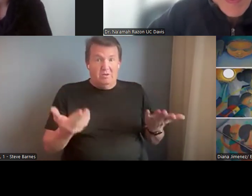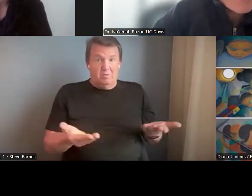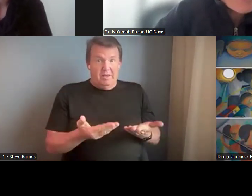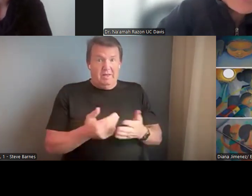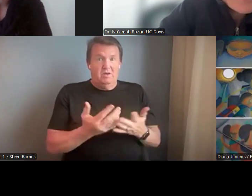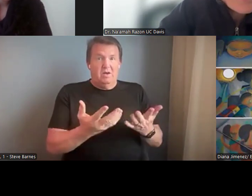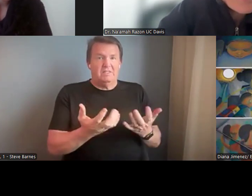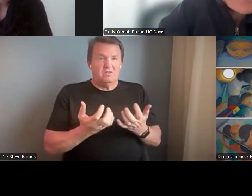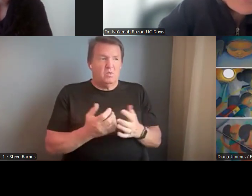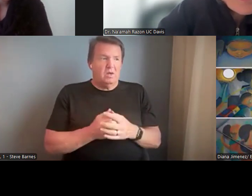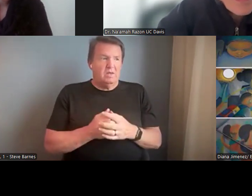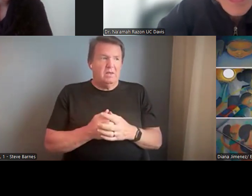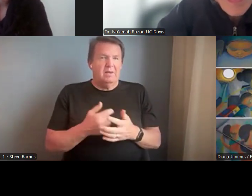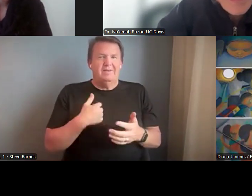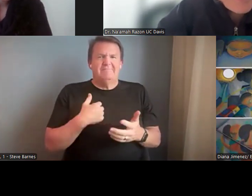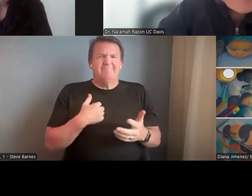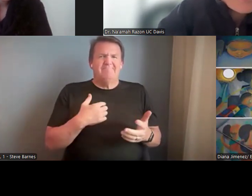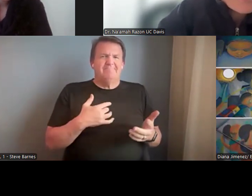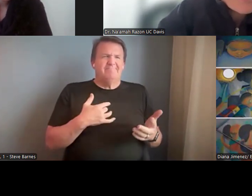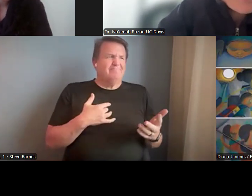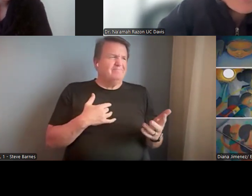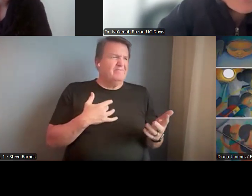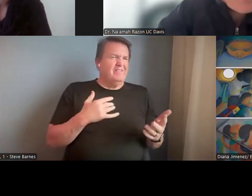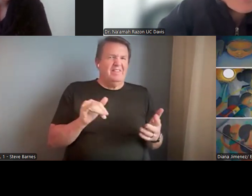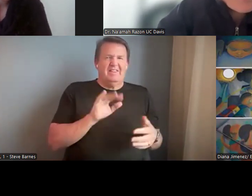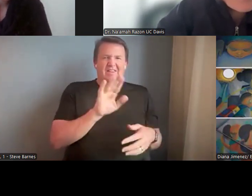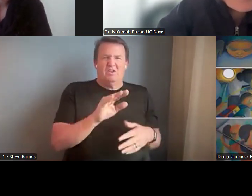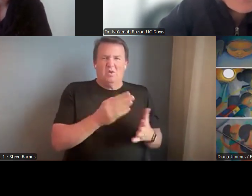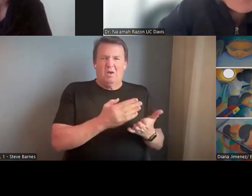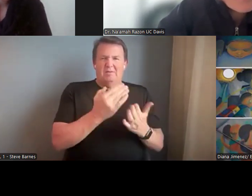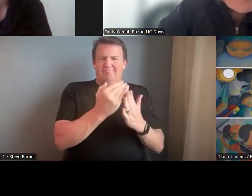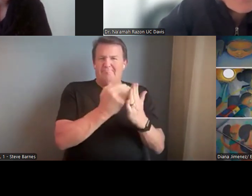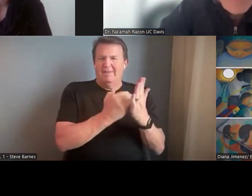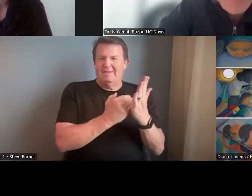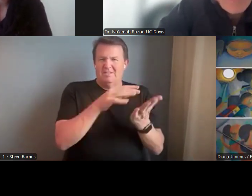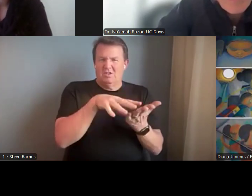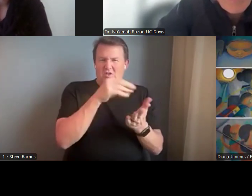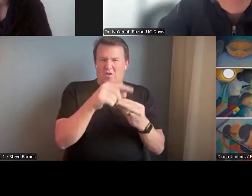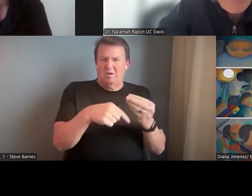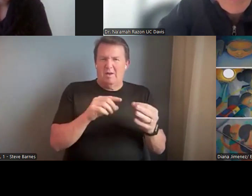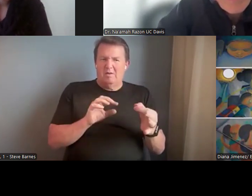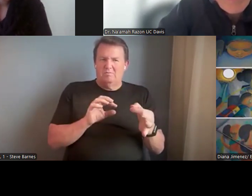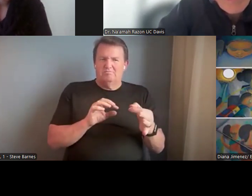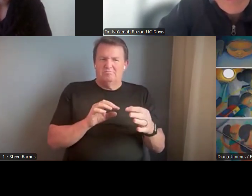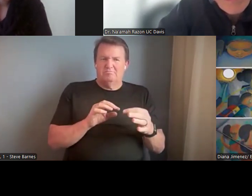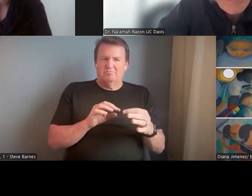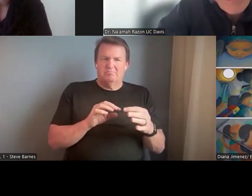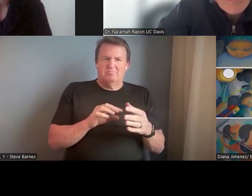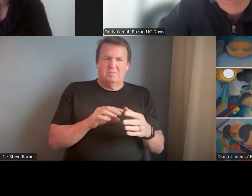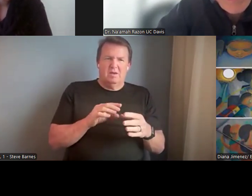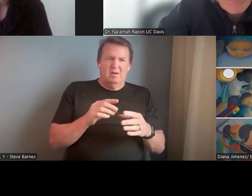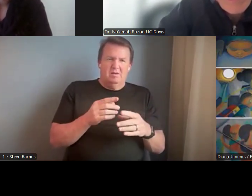to, I feel like your lessons learned related to building awareness, having a fragmented